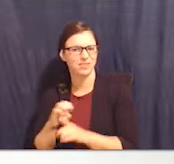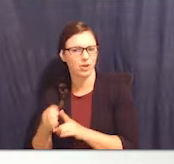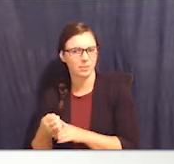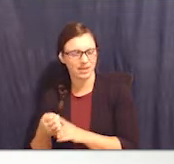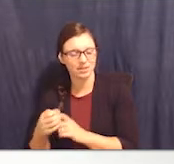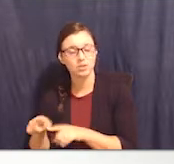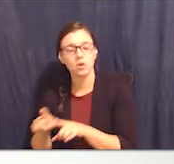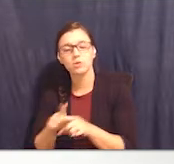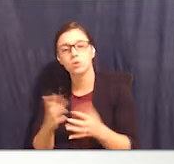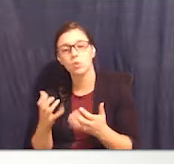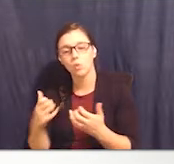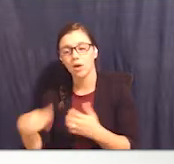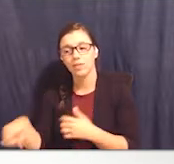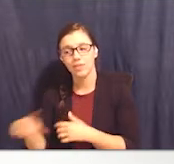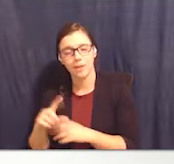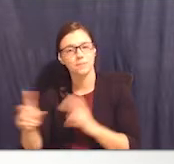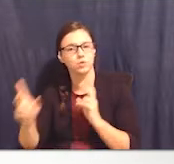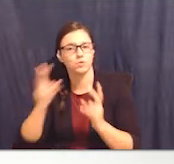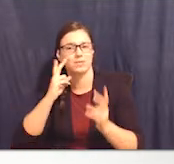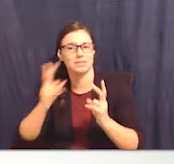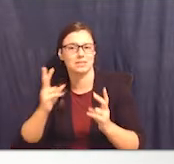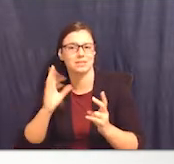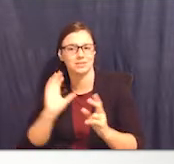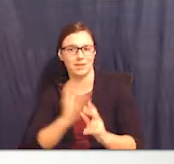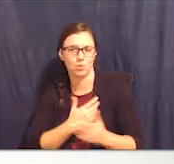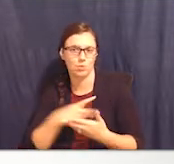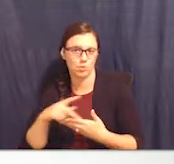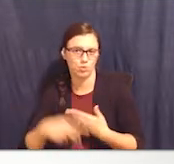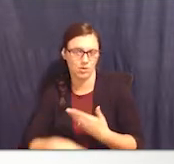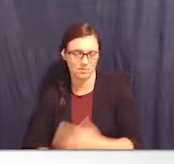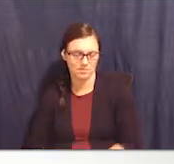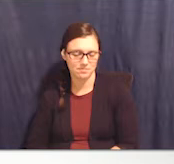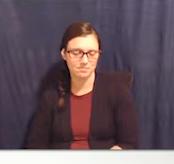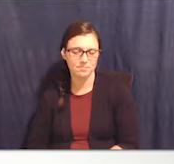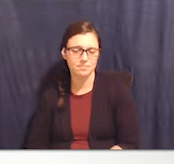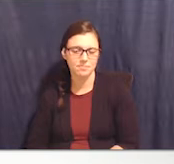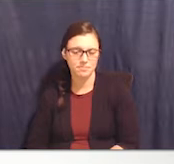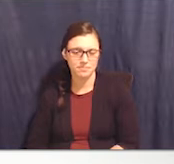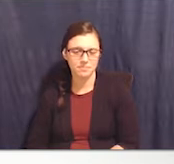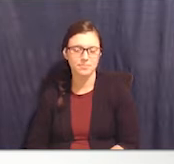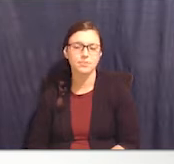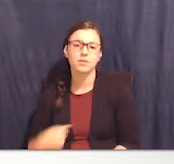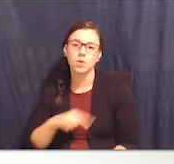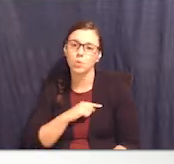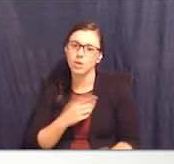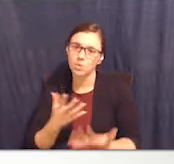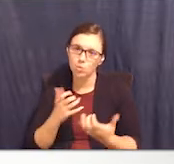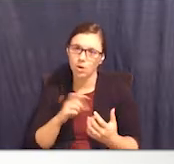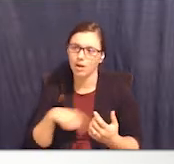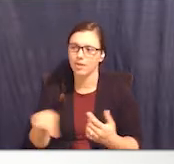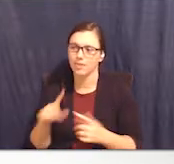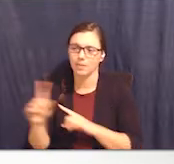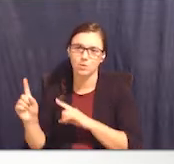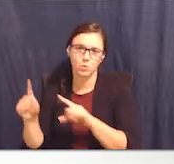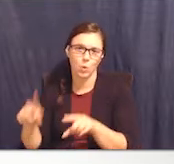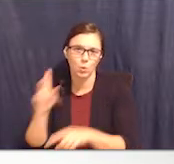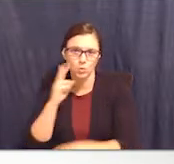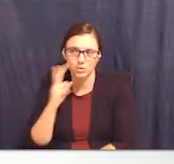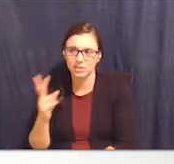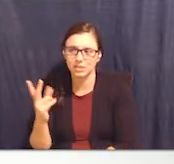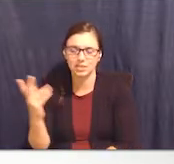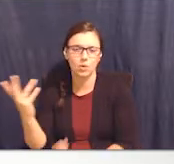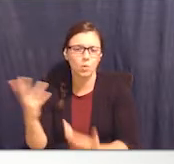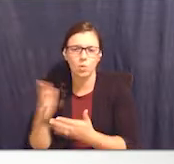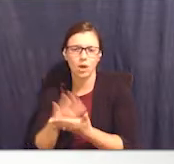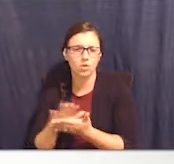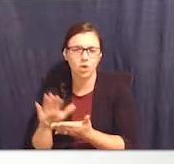program, the other students can learn about how to advocate for themselves. And then go over to TCC and to Lively Tech